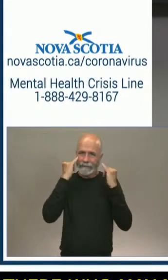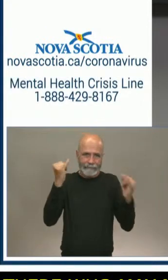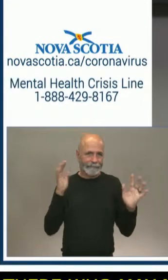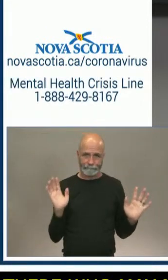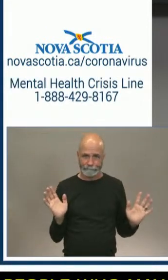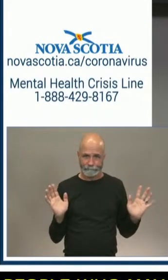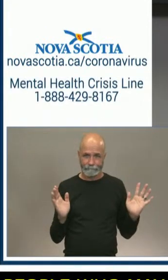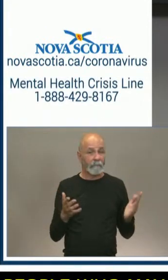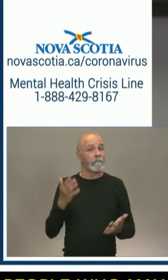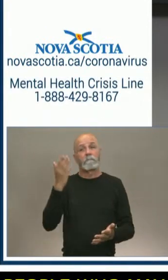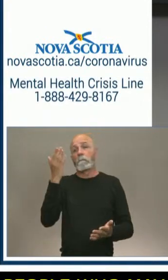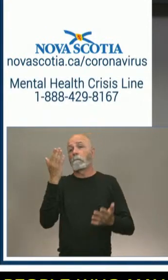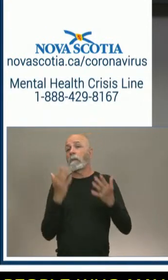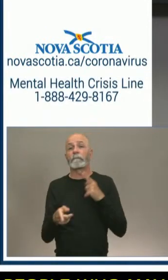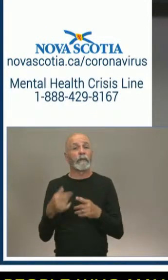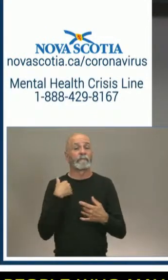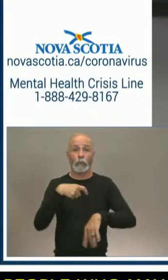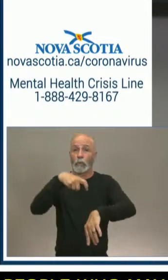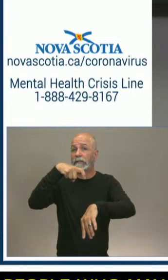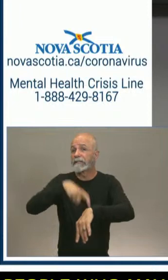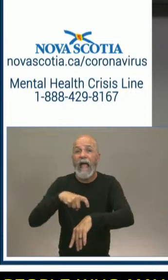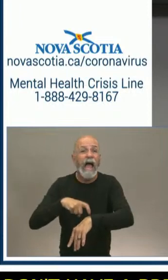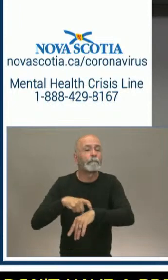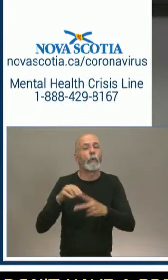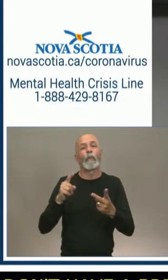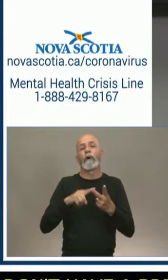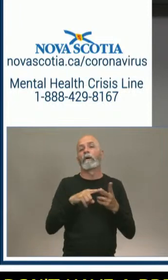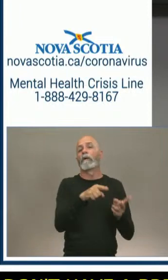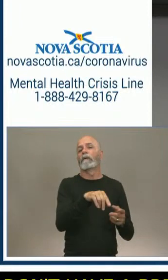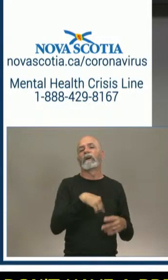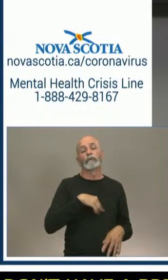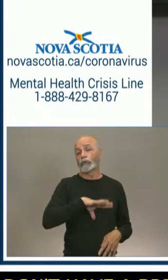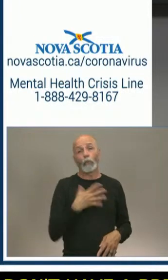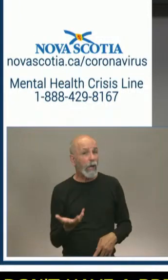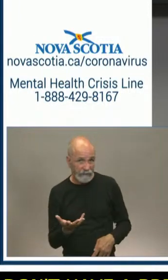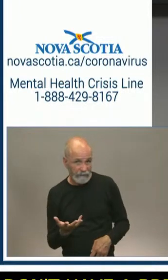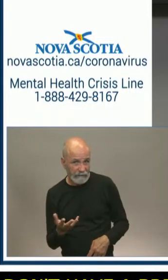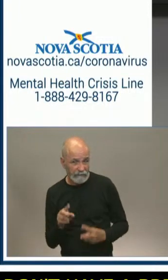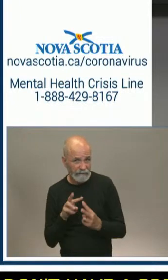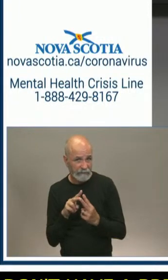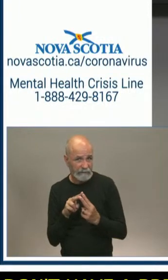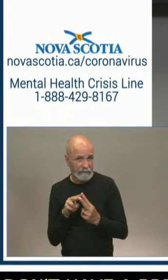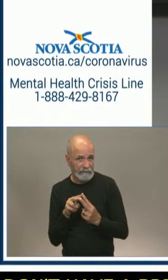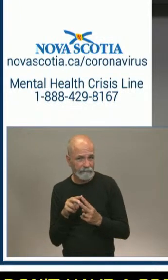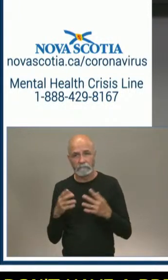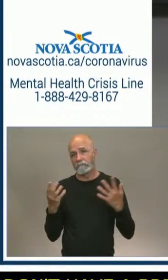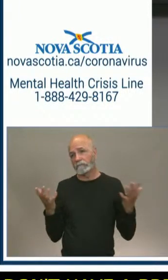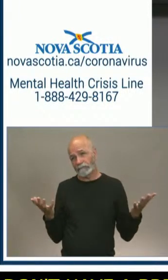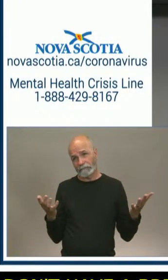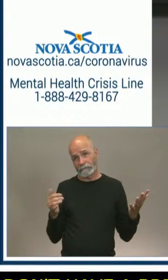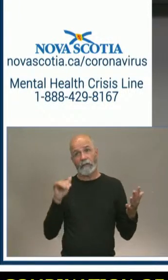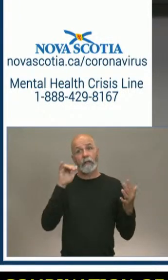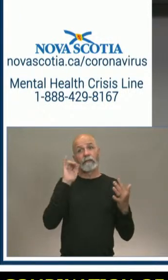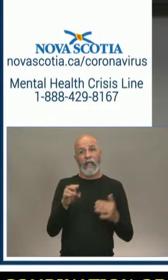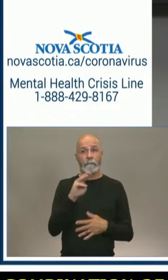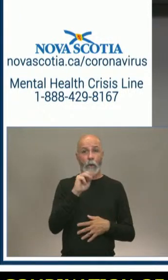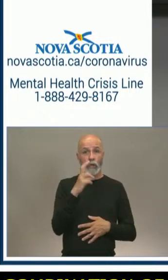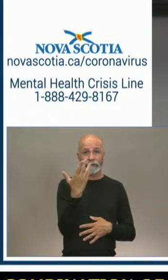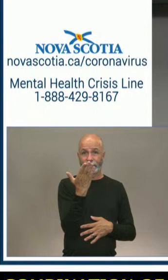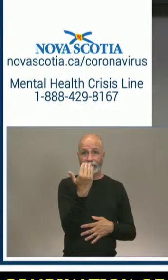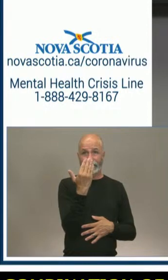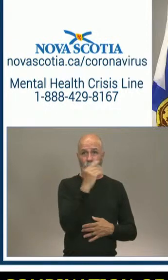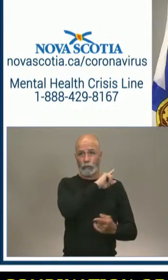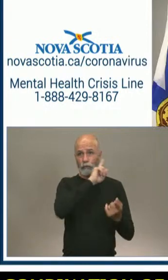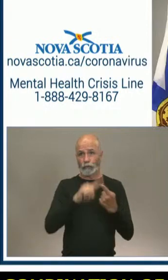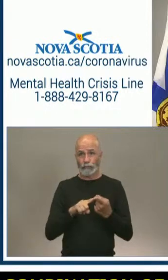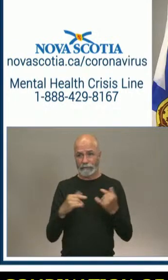of those, knowing that where we were with our vaccine program in March the 15th is very different of where we are today. Go ahead with your